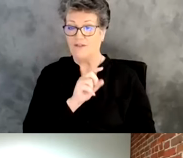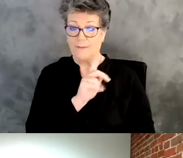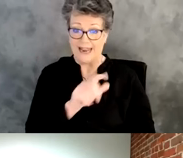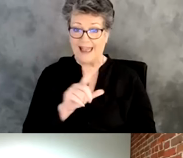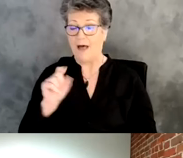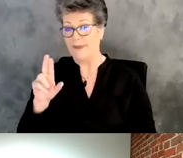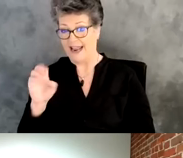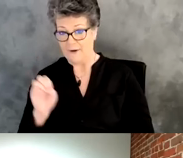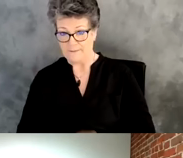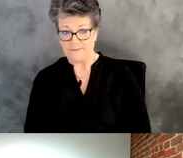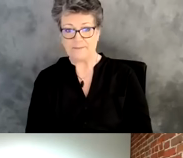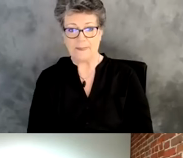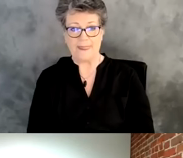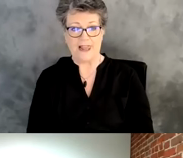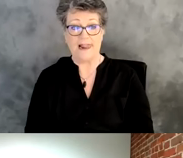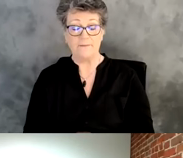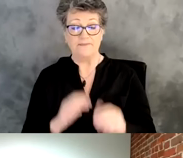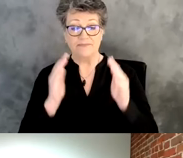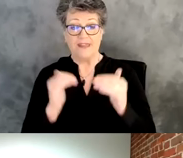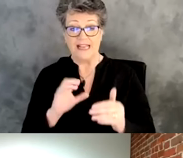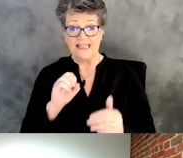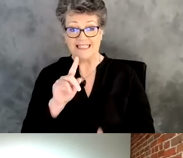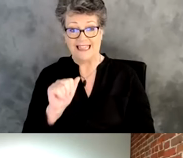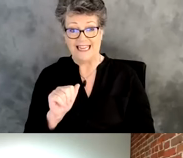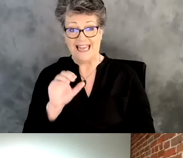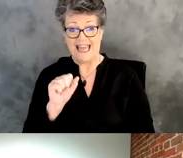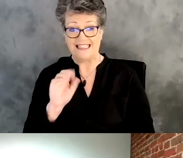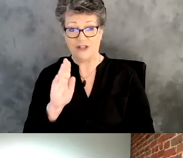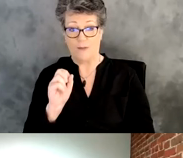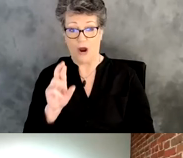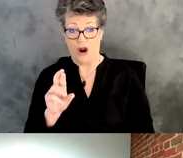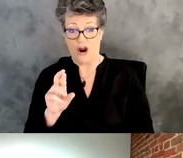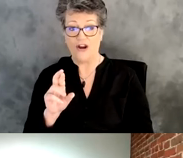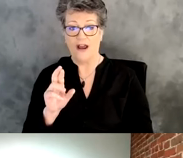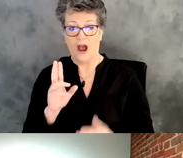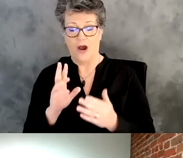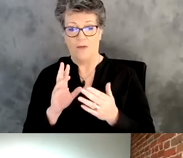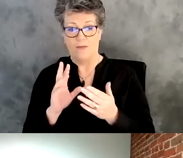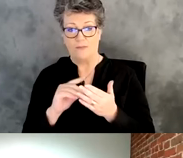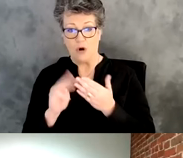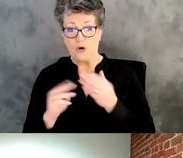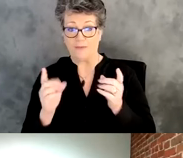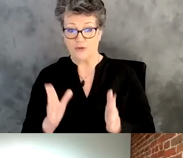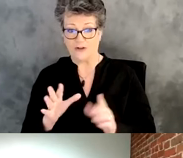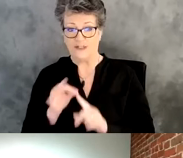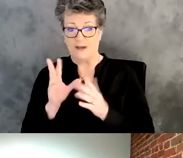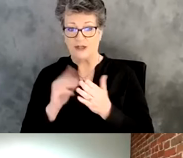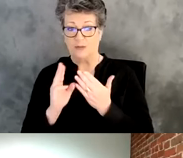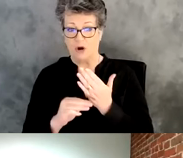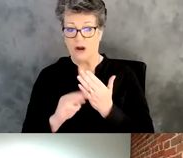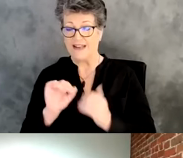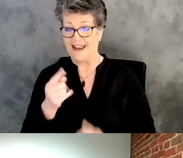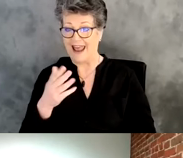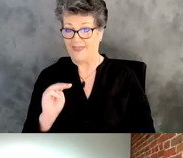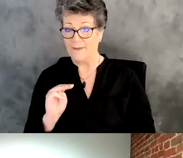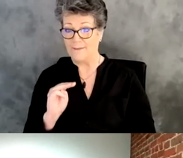in California. Following Tiffany, we have Selena Escobar, who is Program Director of Special Programs at Anthem